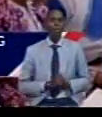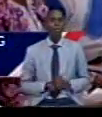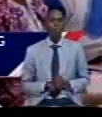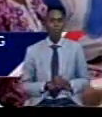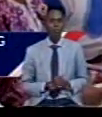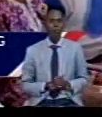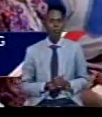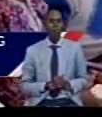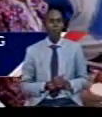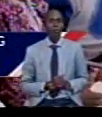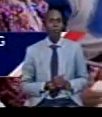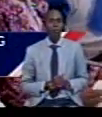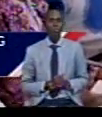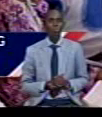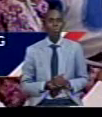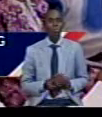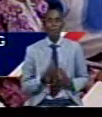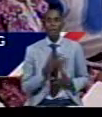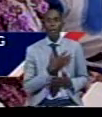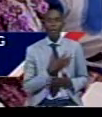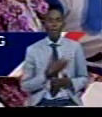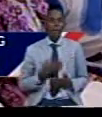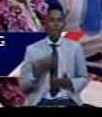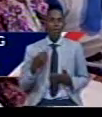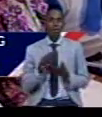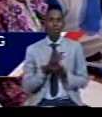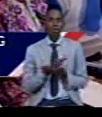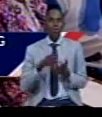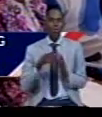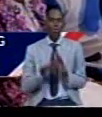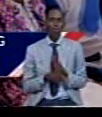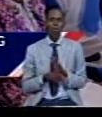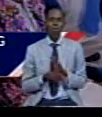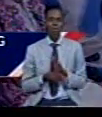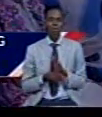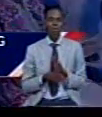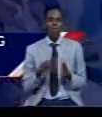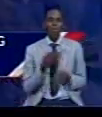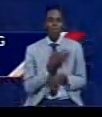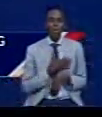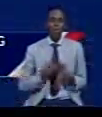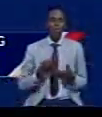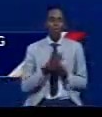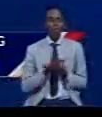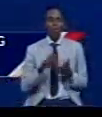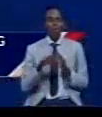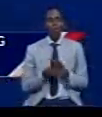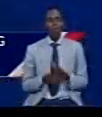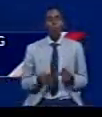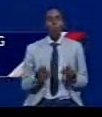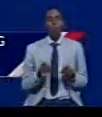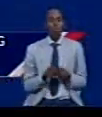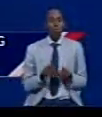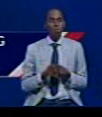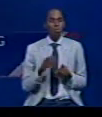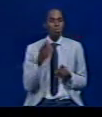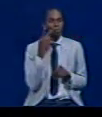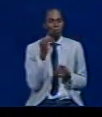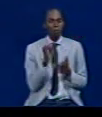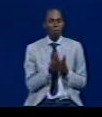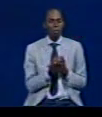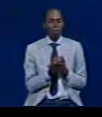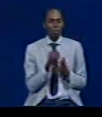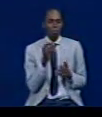Amen. And holiness, and holiness, even the word is